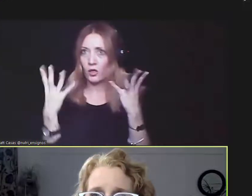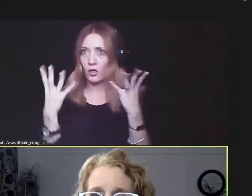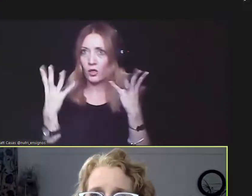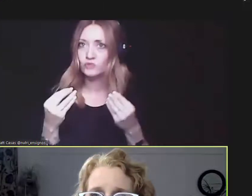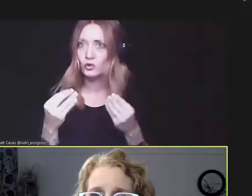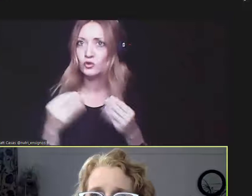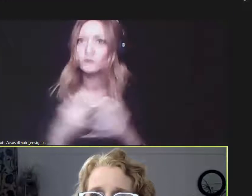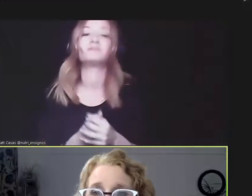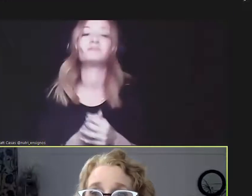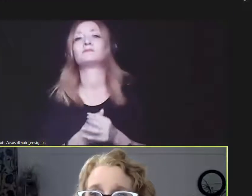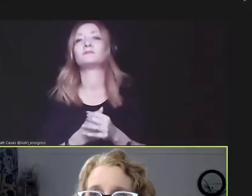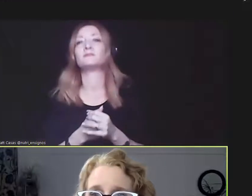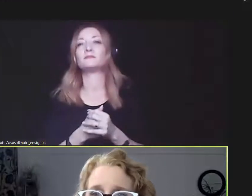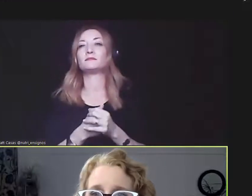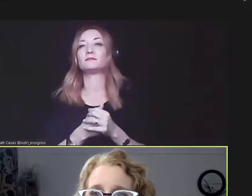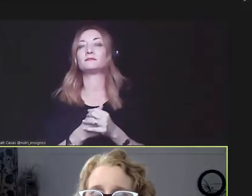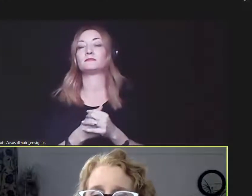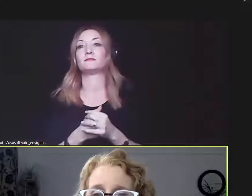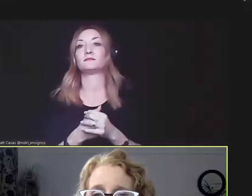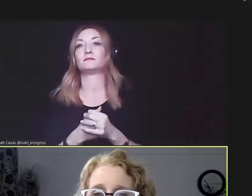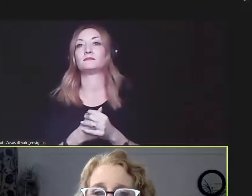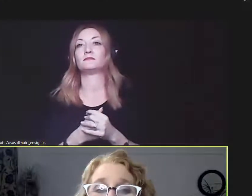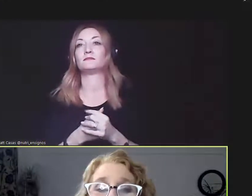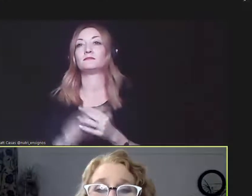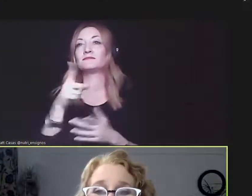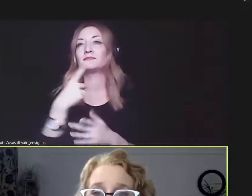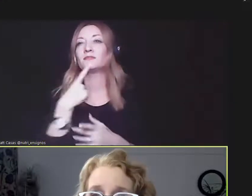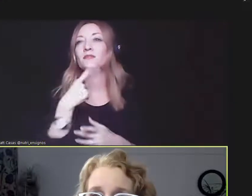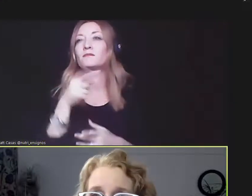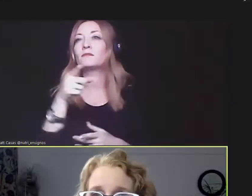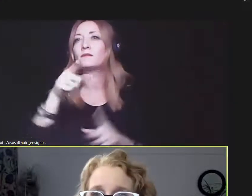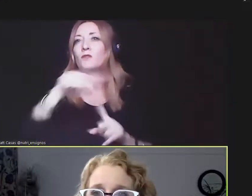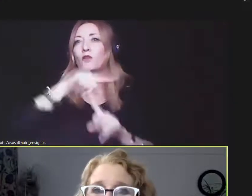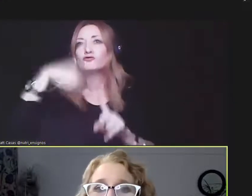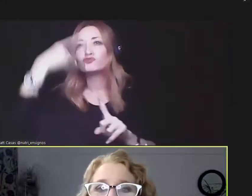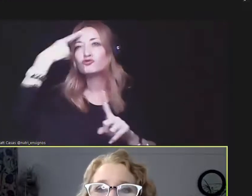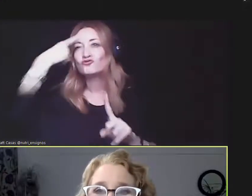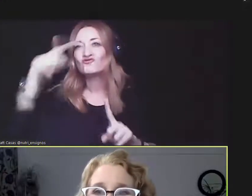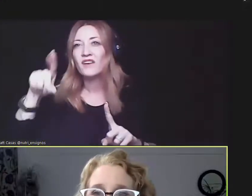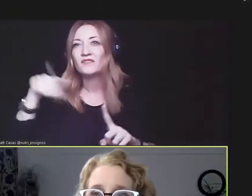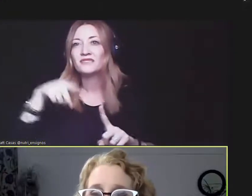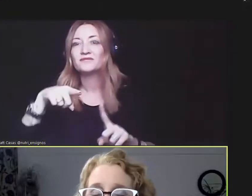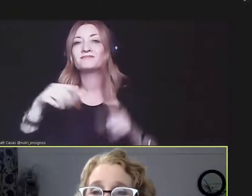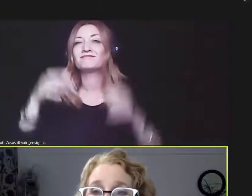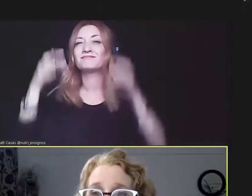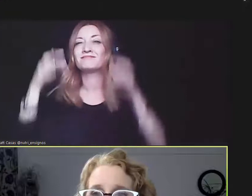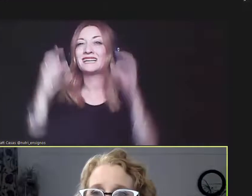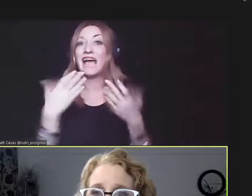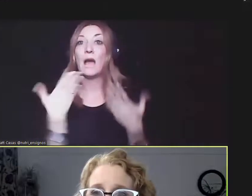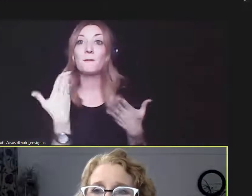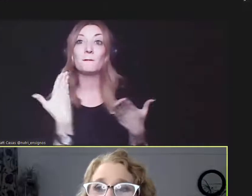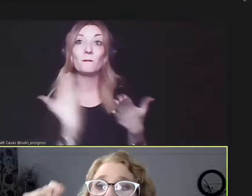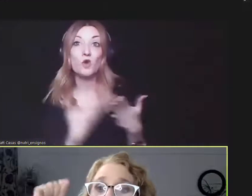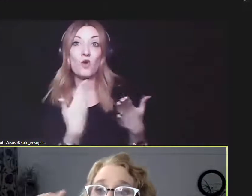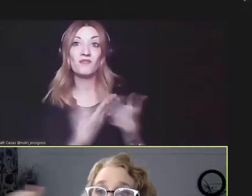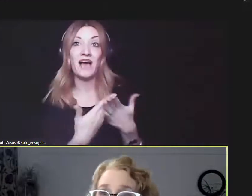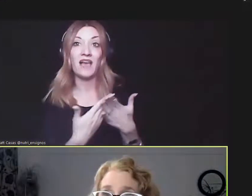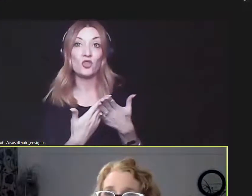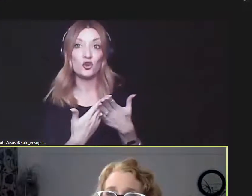Culturex, and the live cultures continue for 6 to 8